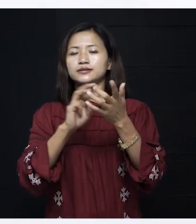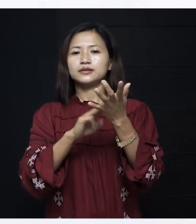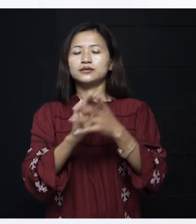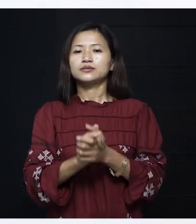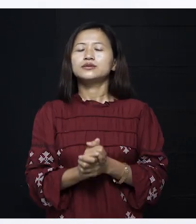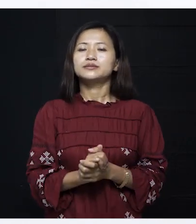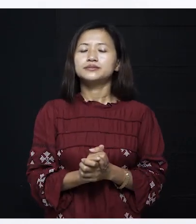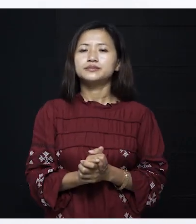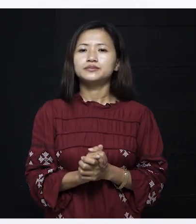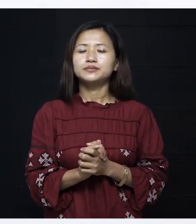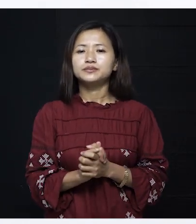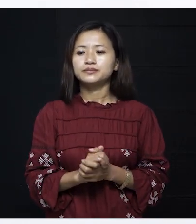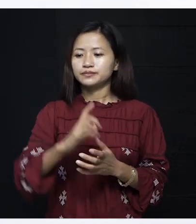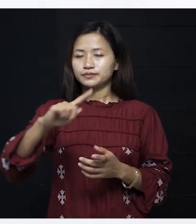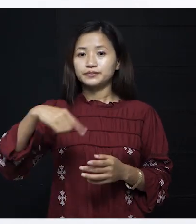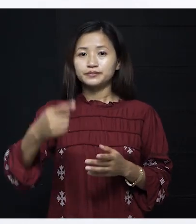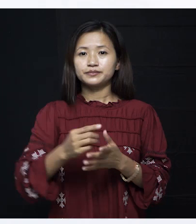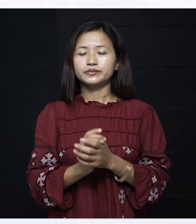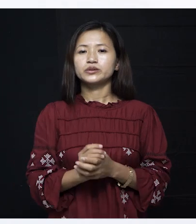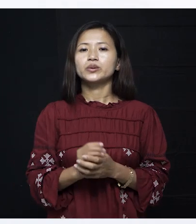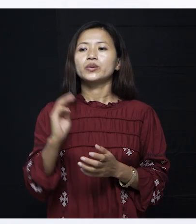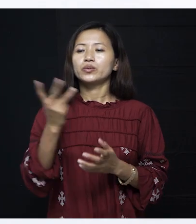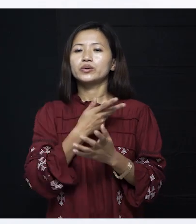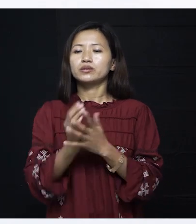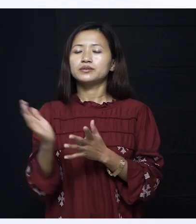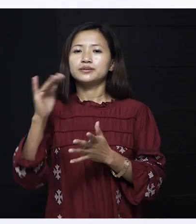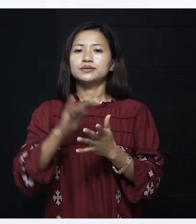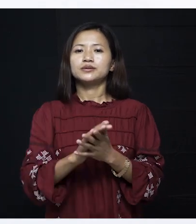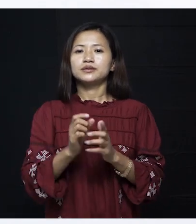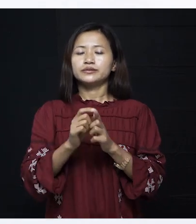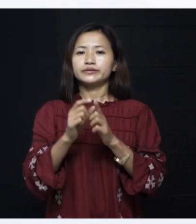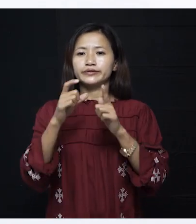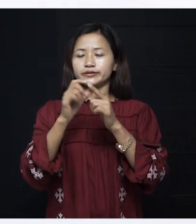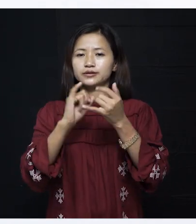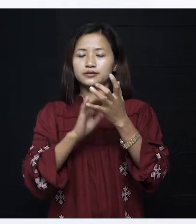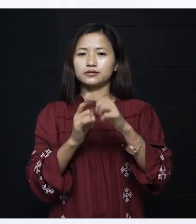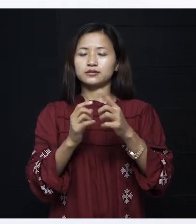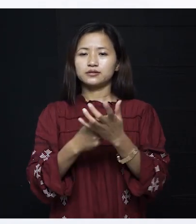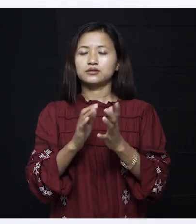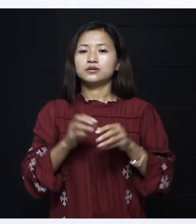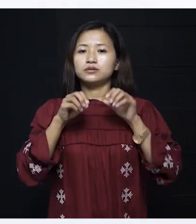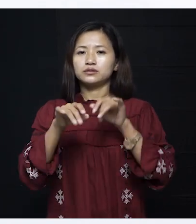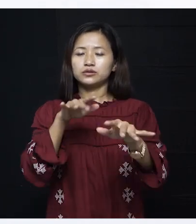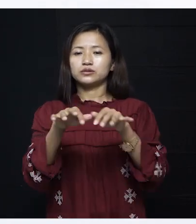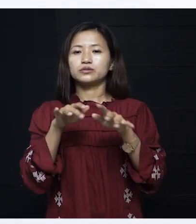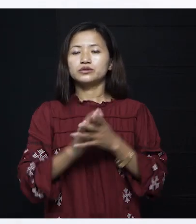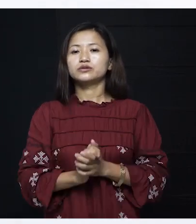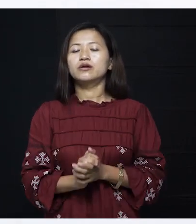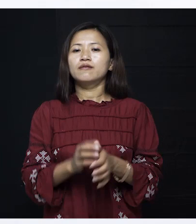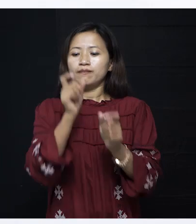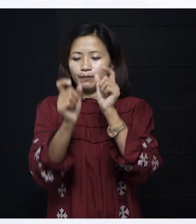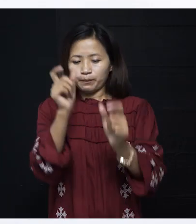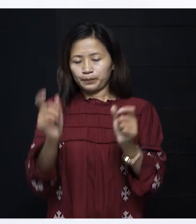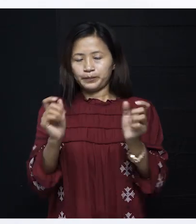Okay, then the next one is we call it as the distribution of population. Okay,